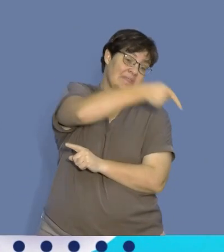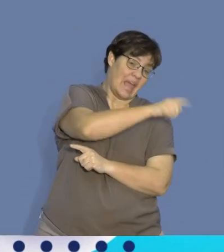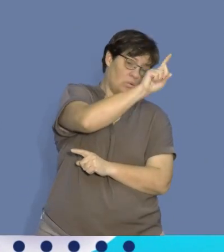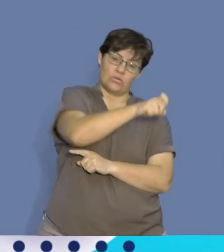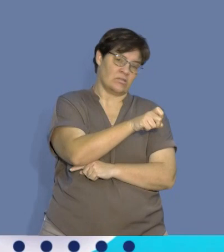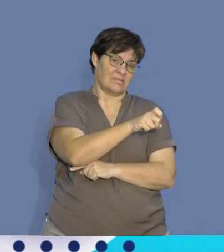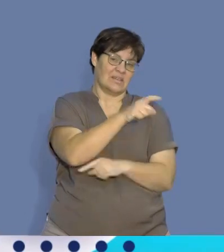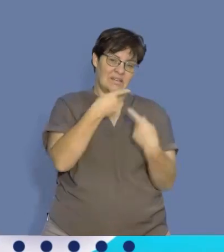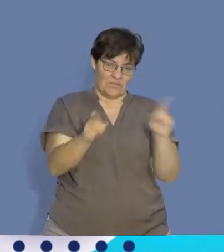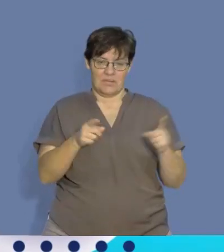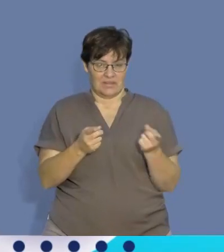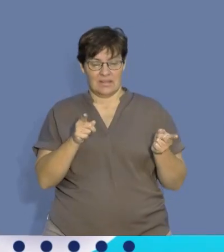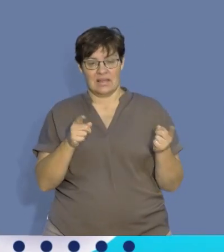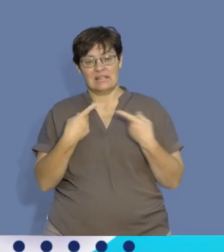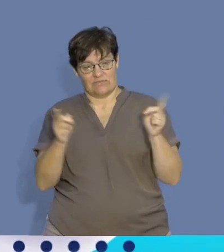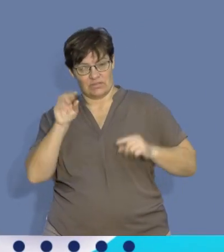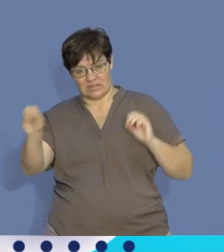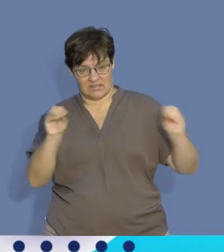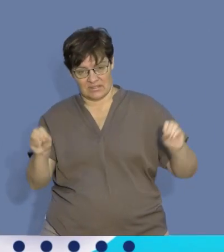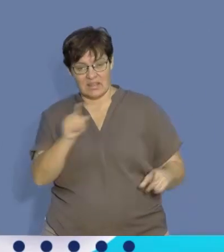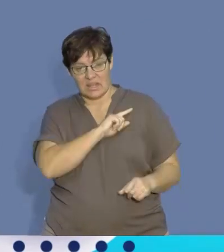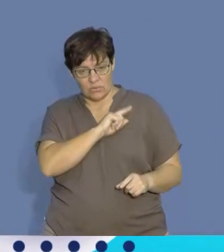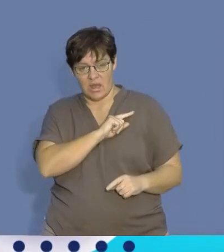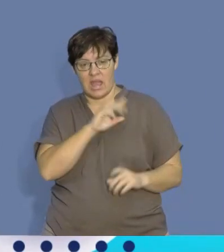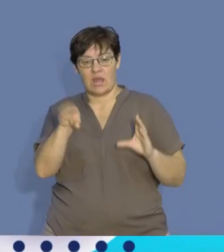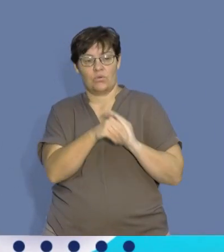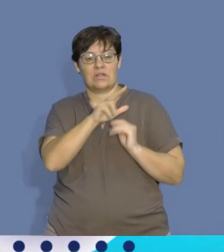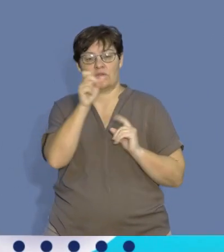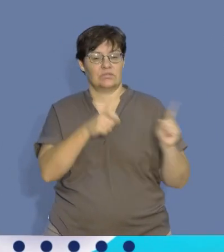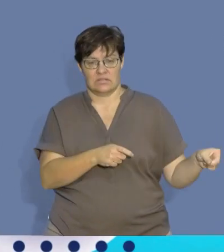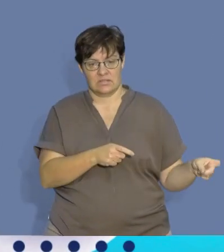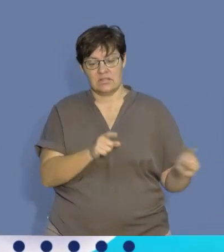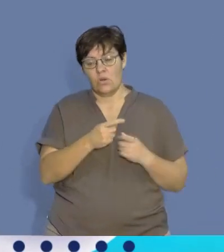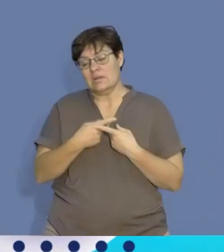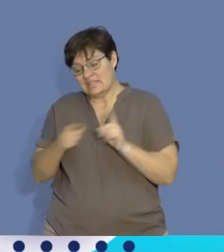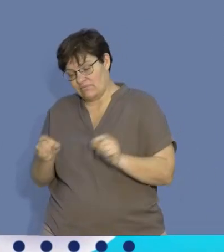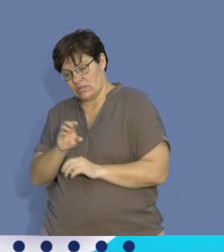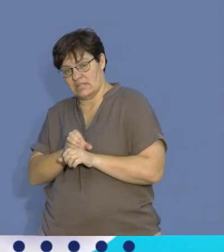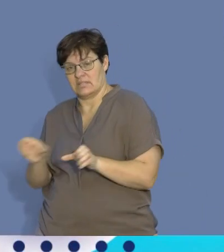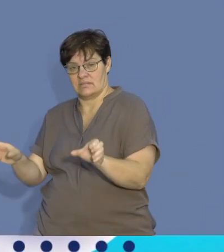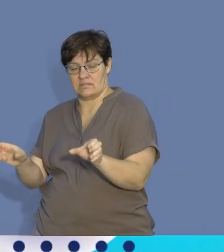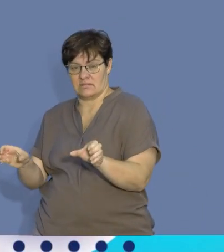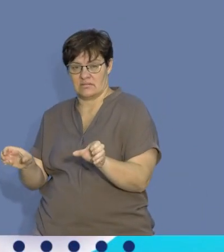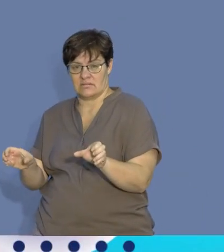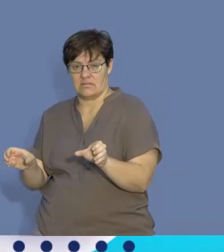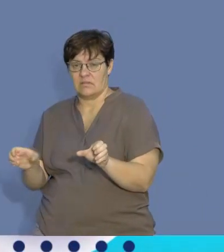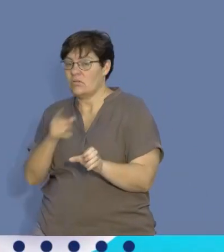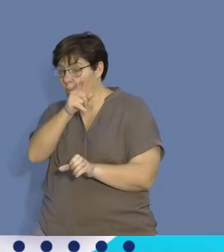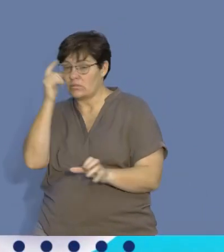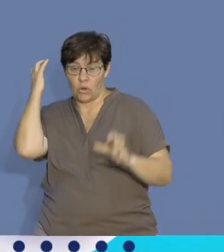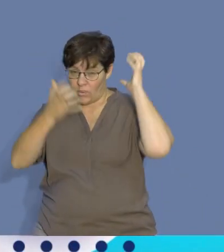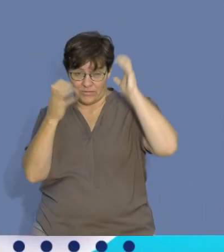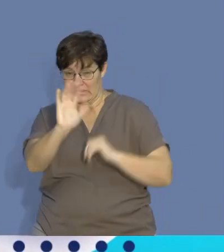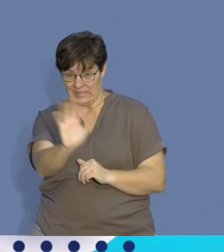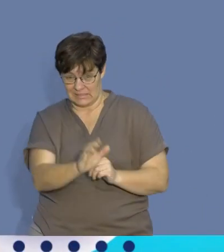that question. So that is why I didn't include the 800 Rand. This is now something completely separate, and I don't want